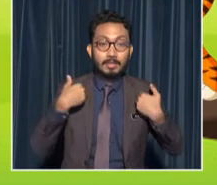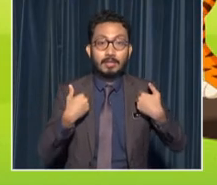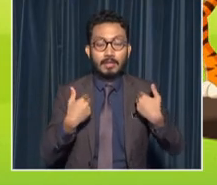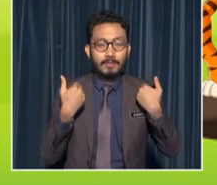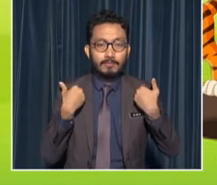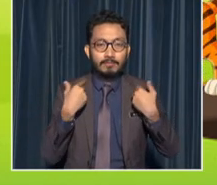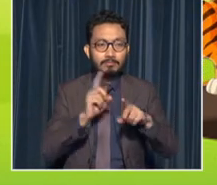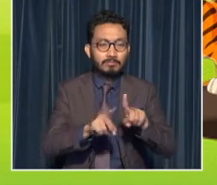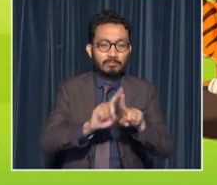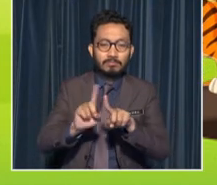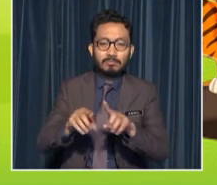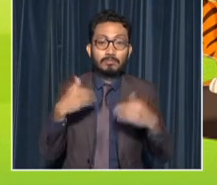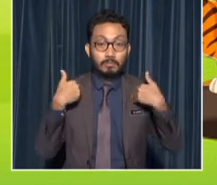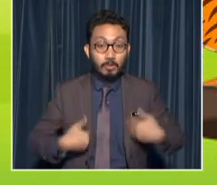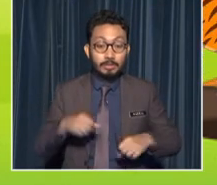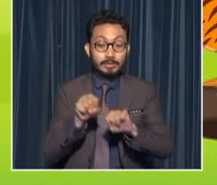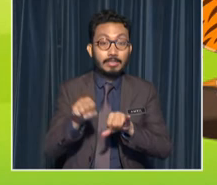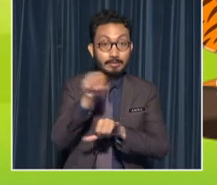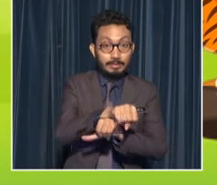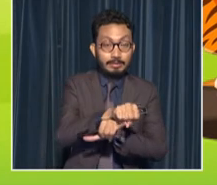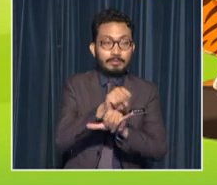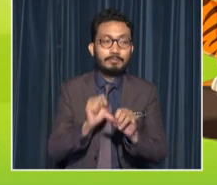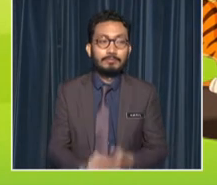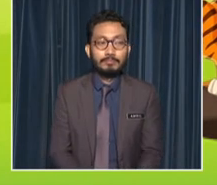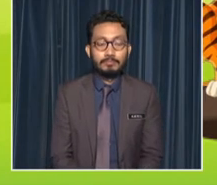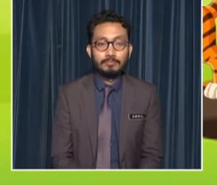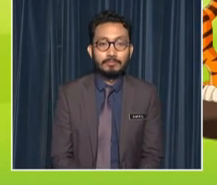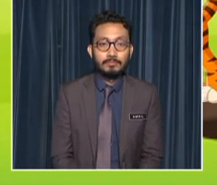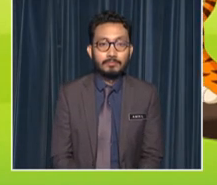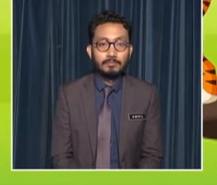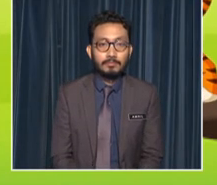Animals have different body size.